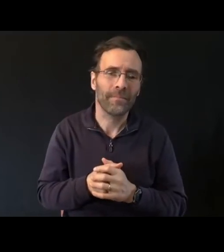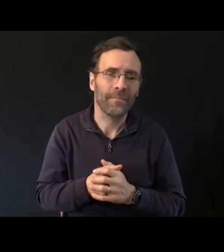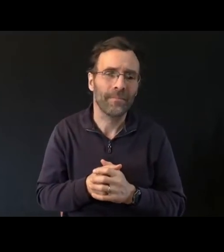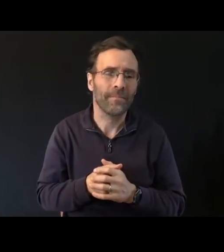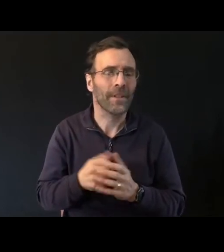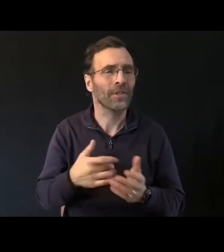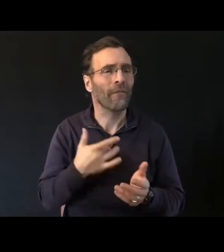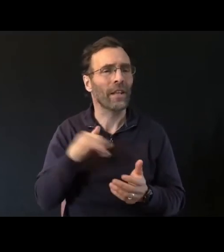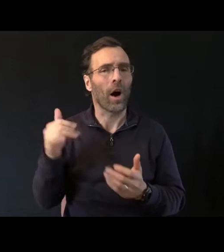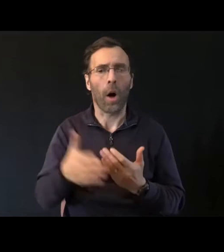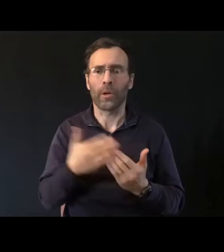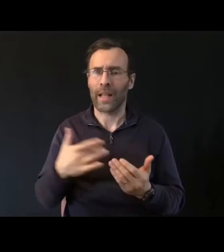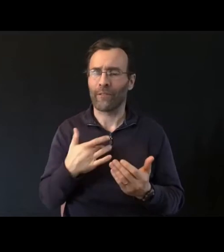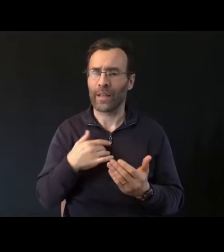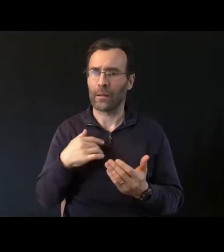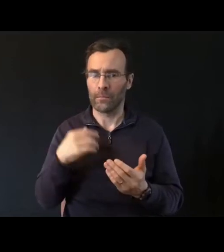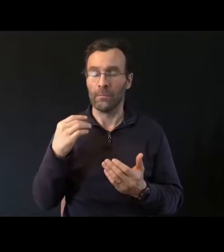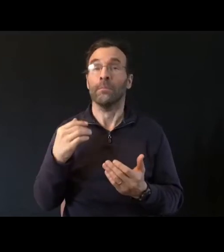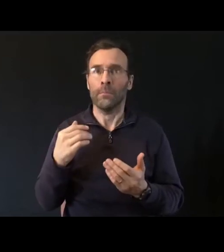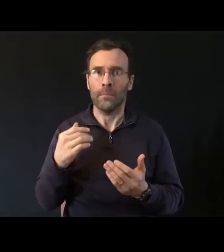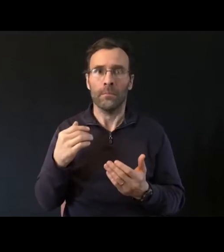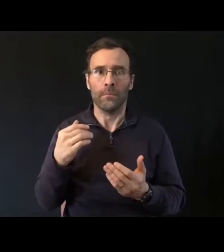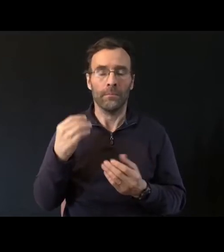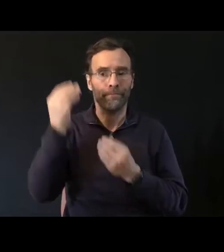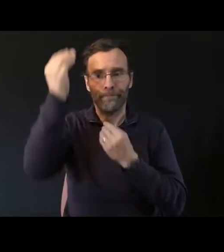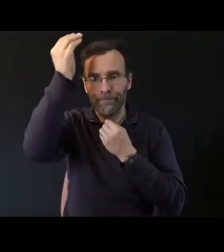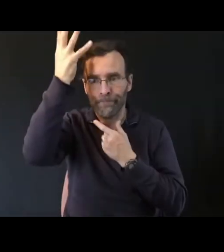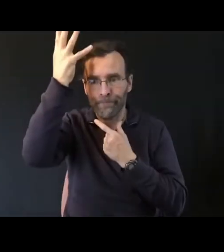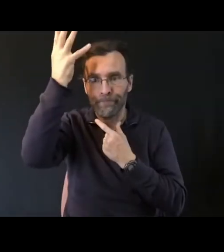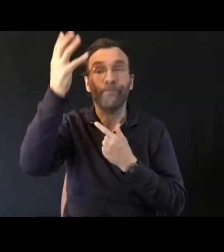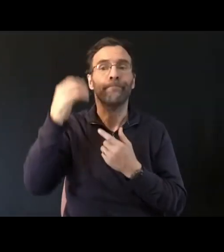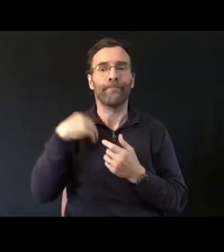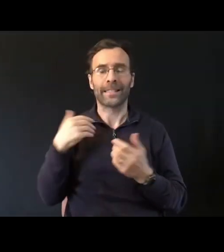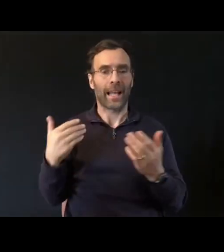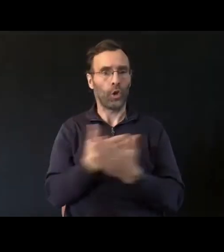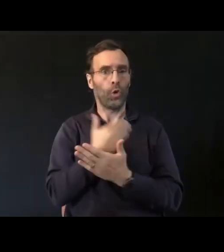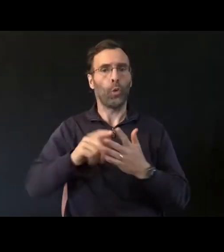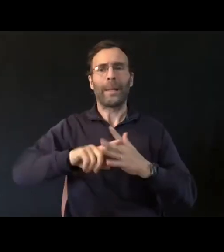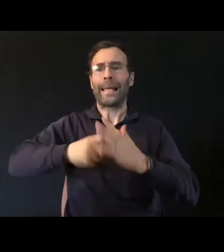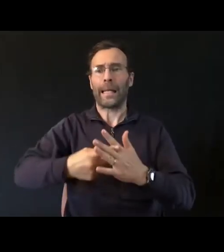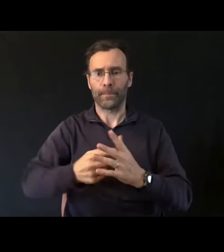almost like an enlightenment for me, because it's like a new beginning.